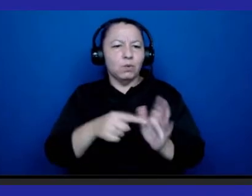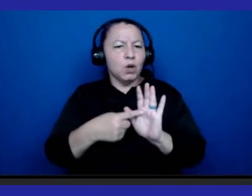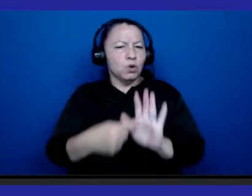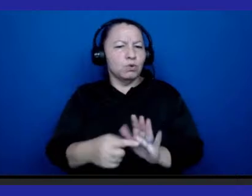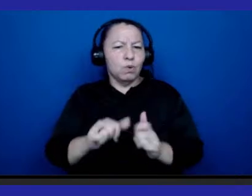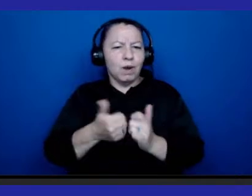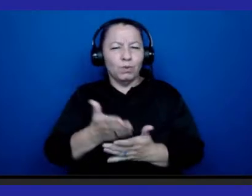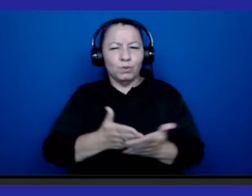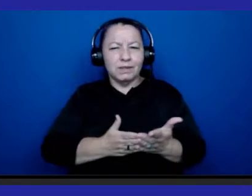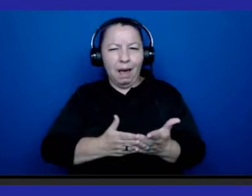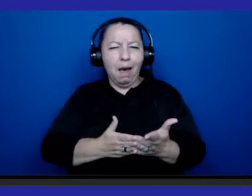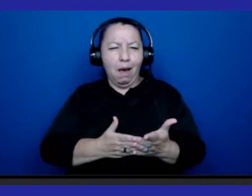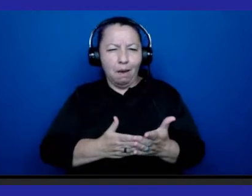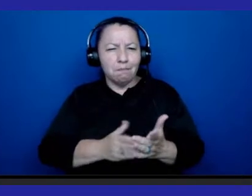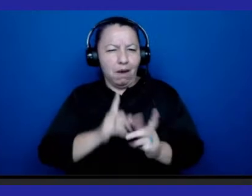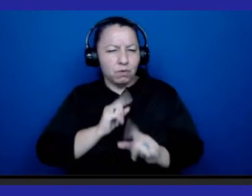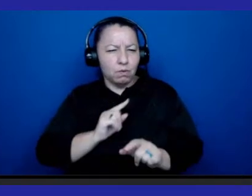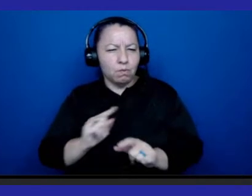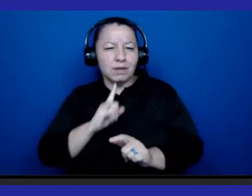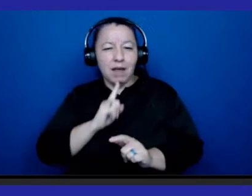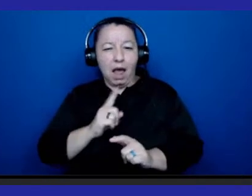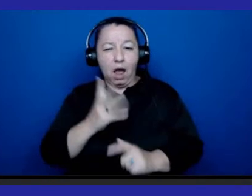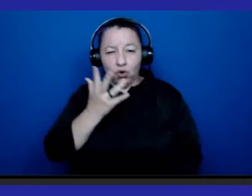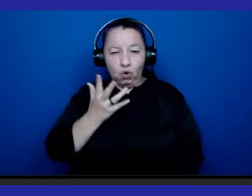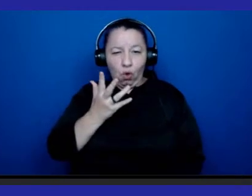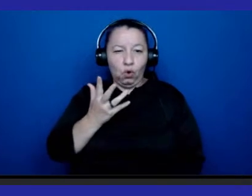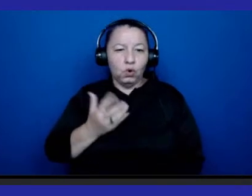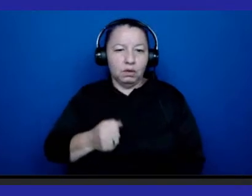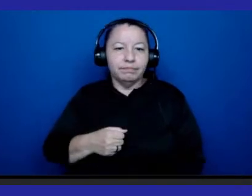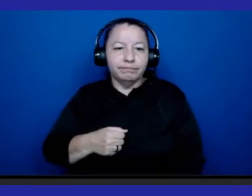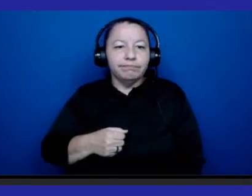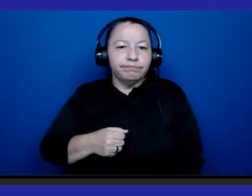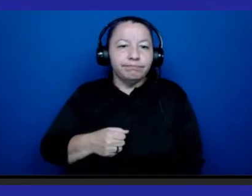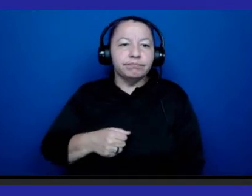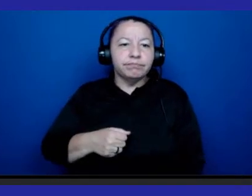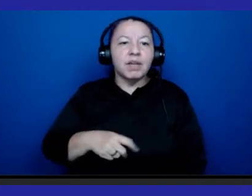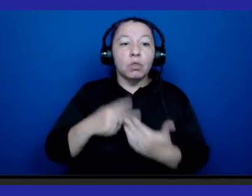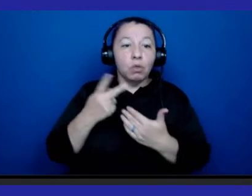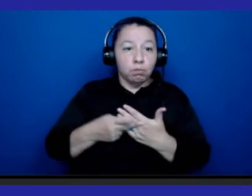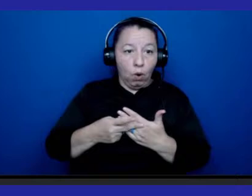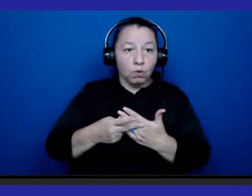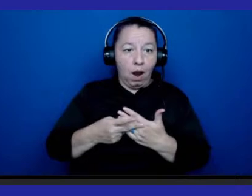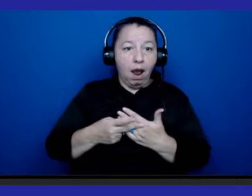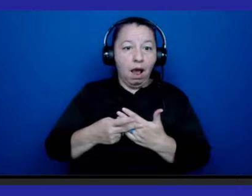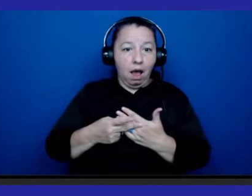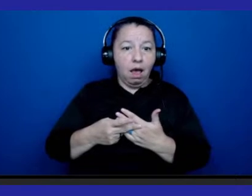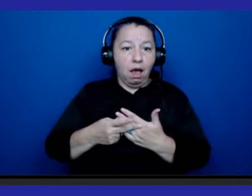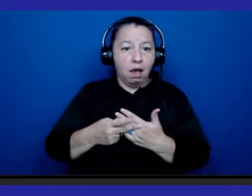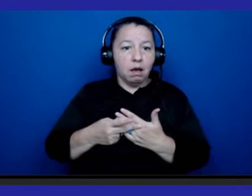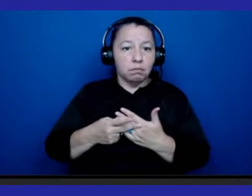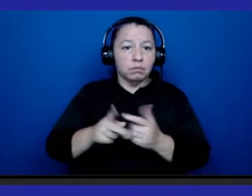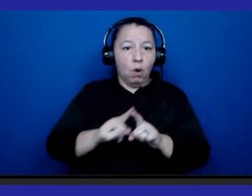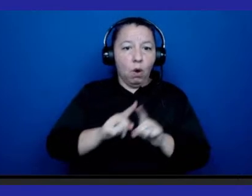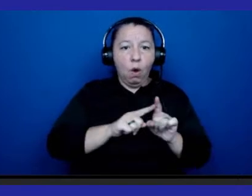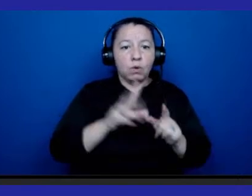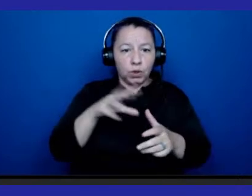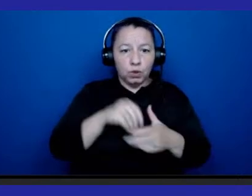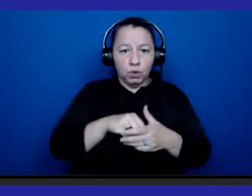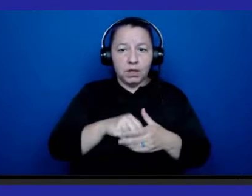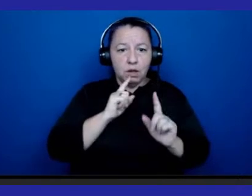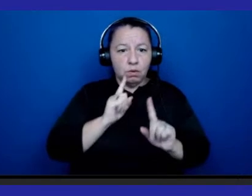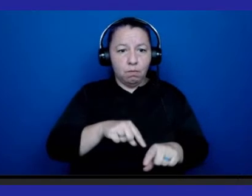how the report actually looks like and the programs that are also in the report. So I don't know if we have